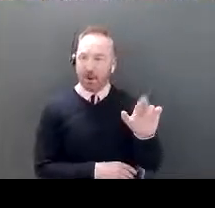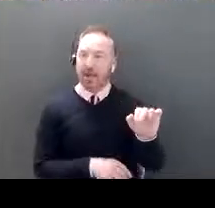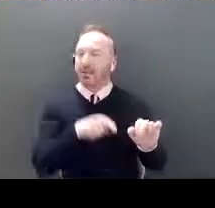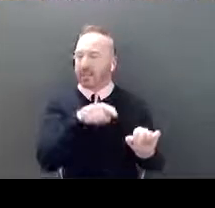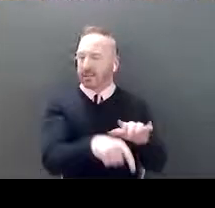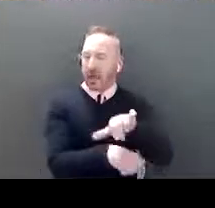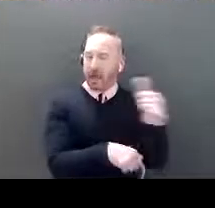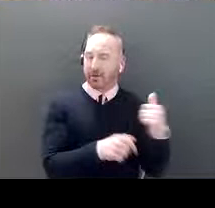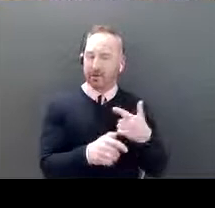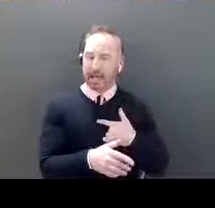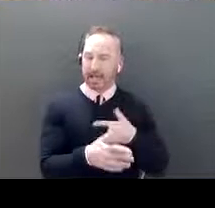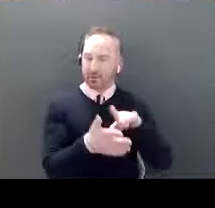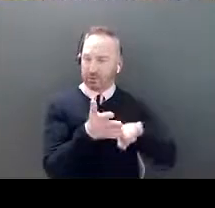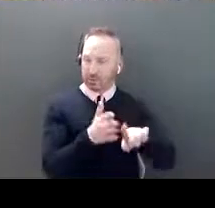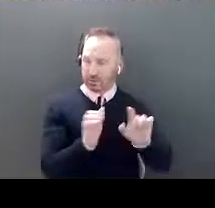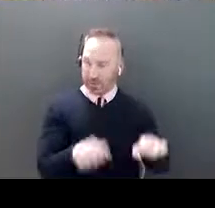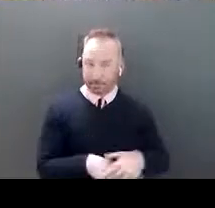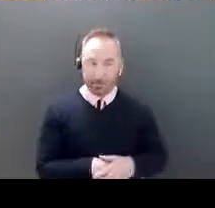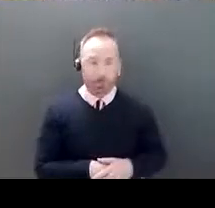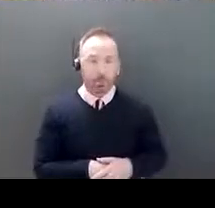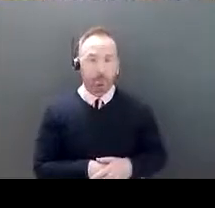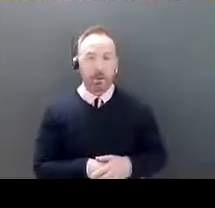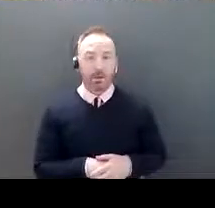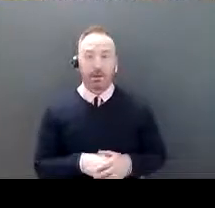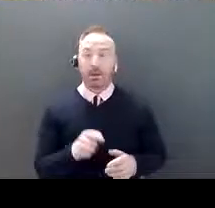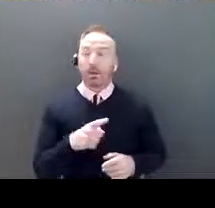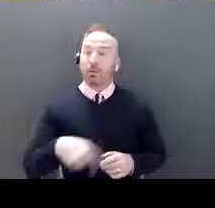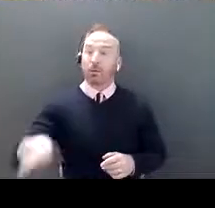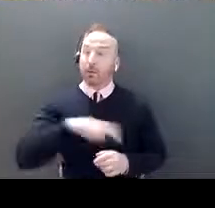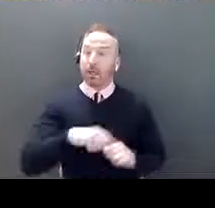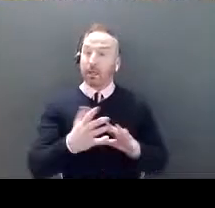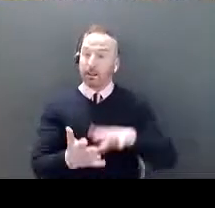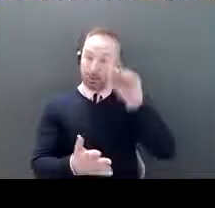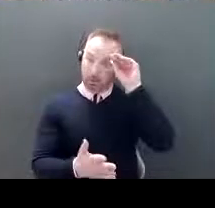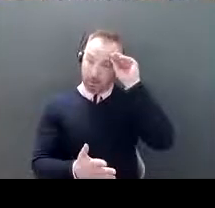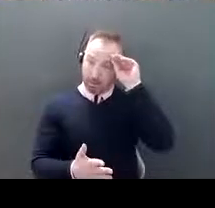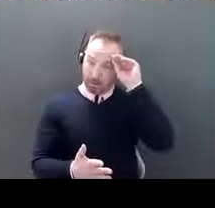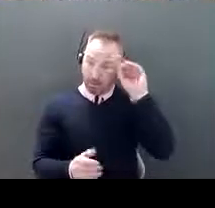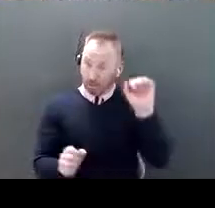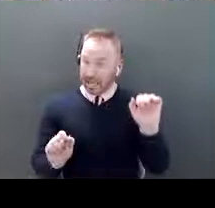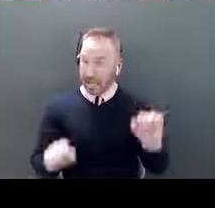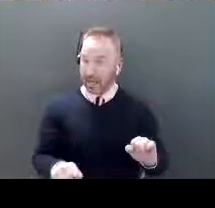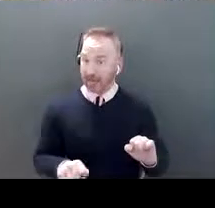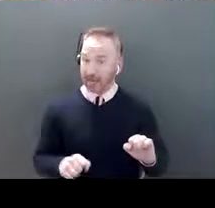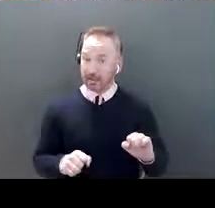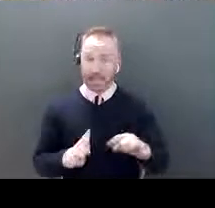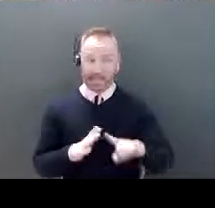resources. We can learn, this is something that we can learn, it's like it can start today. You can practice